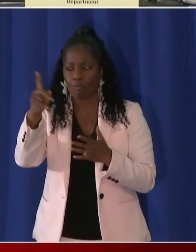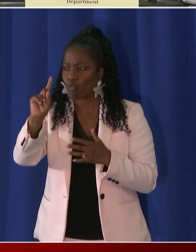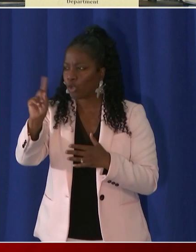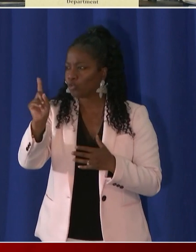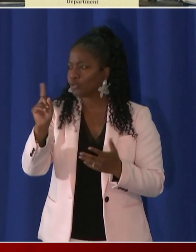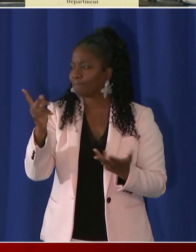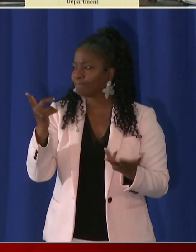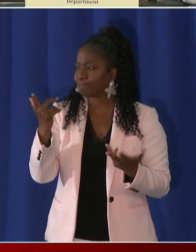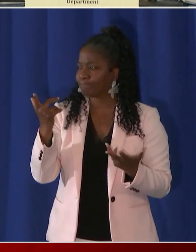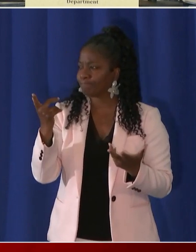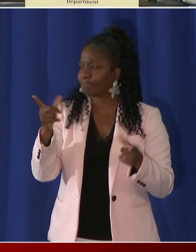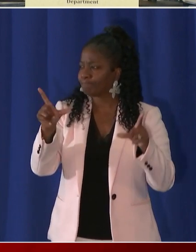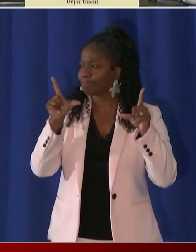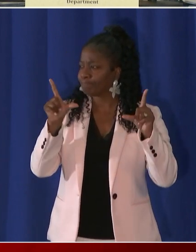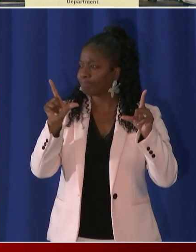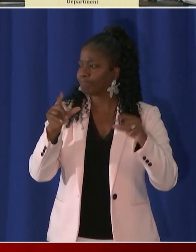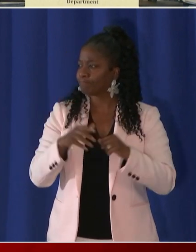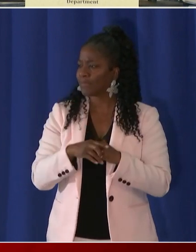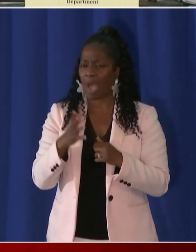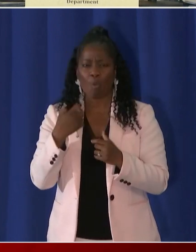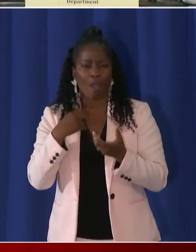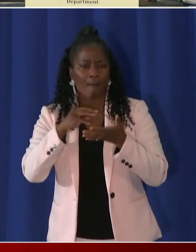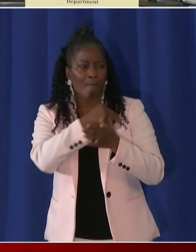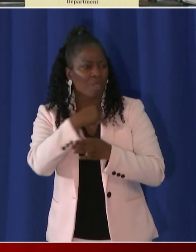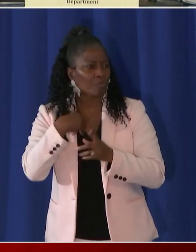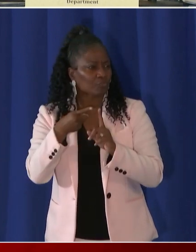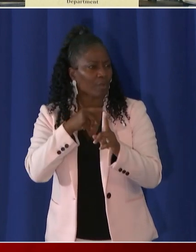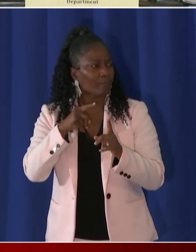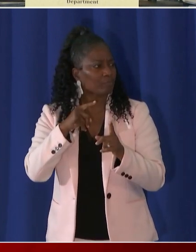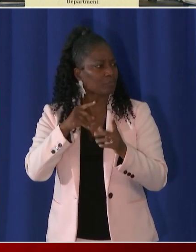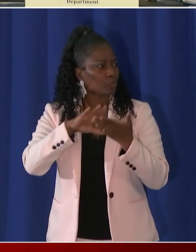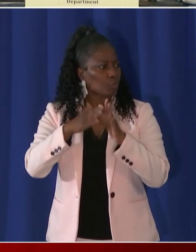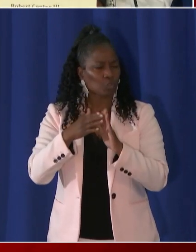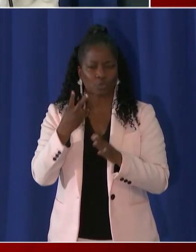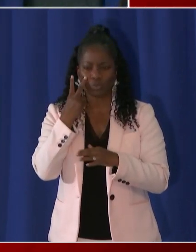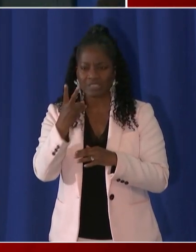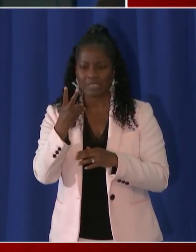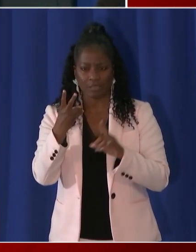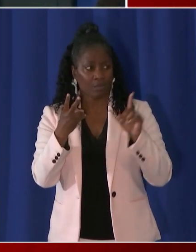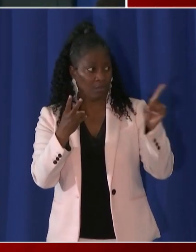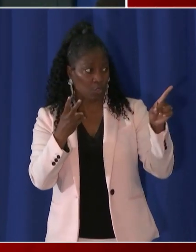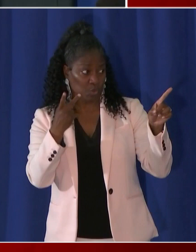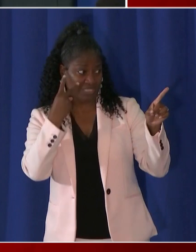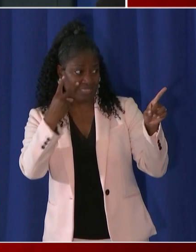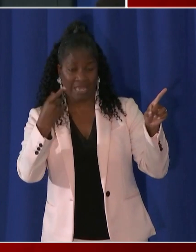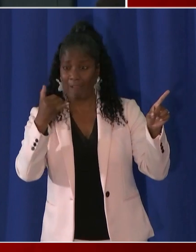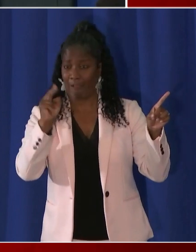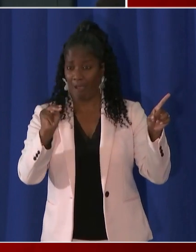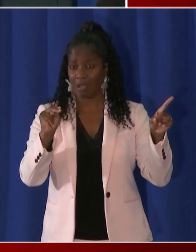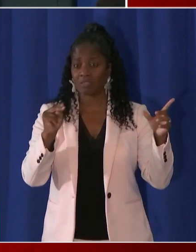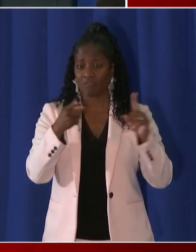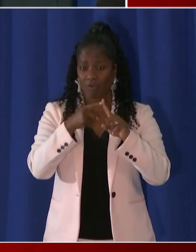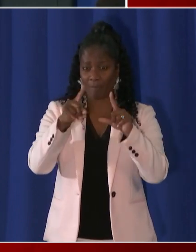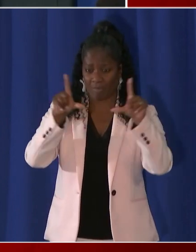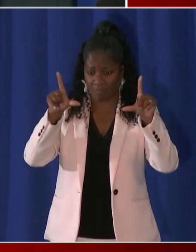that one really quickly? I want members of the community to see that, where the guns are actually being recovered